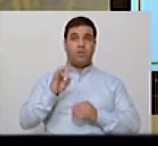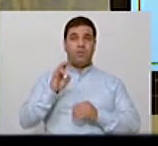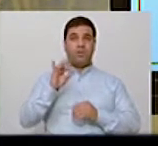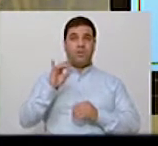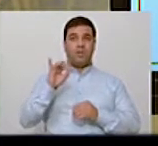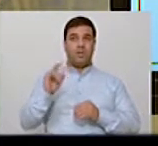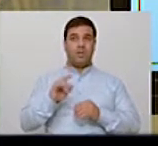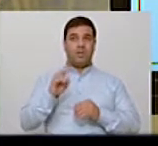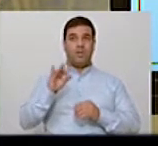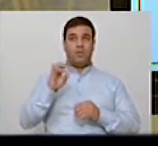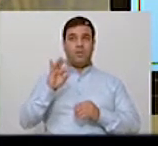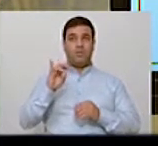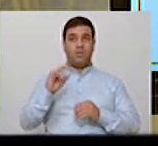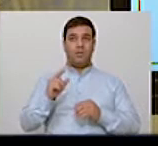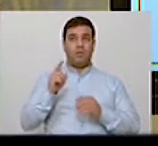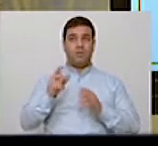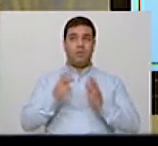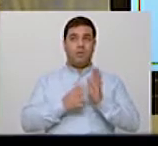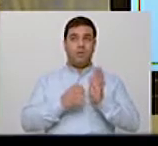Fotosintez terminini